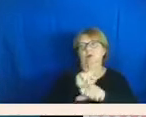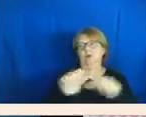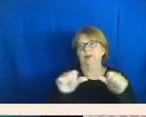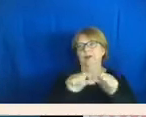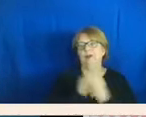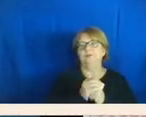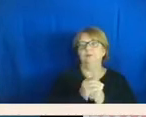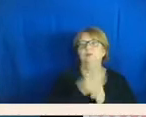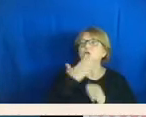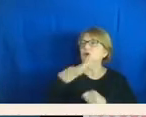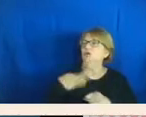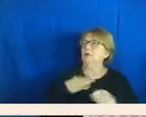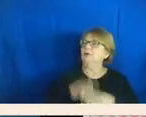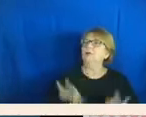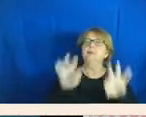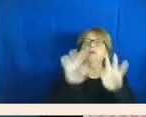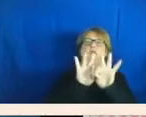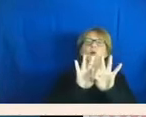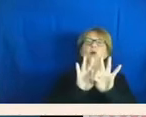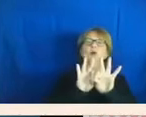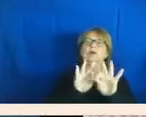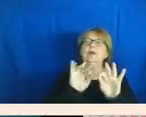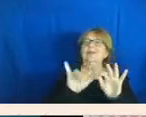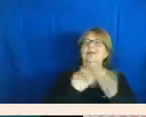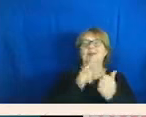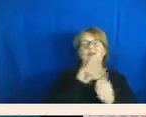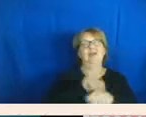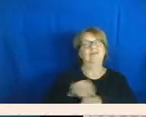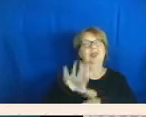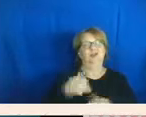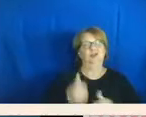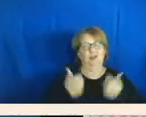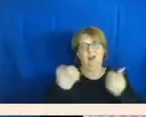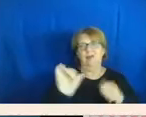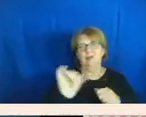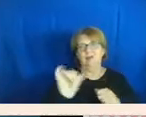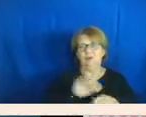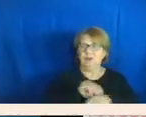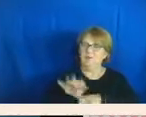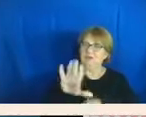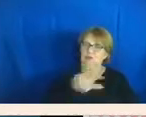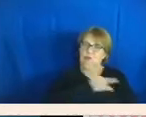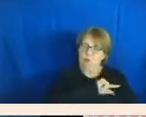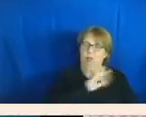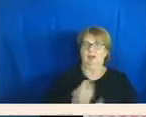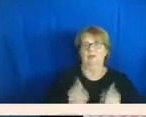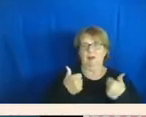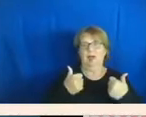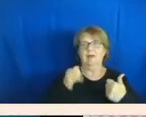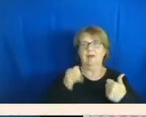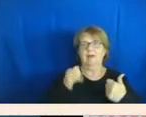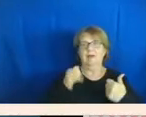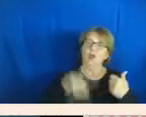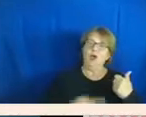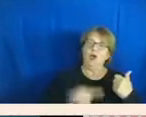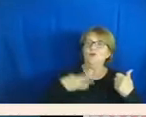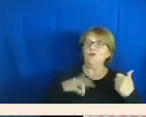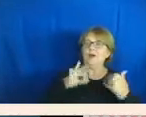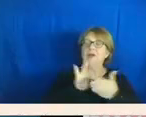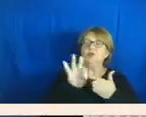because and this is how it really affects your life too. It affects your quality of life. Because if you have a low credit score, you're going to pay more